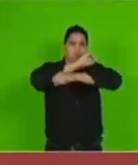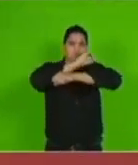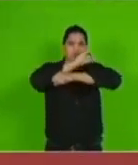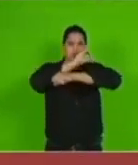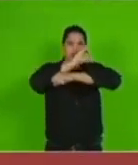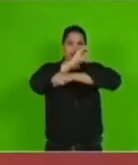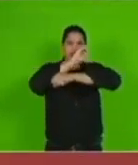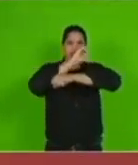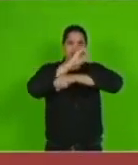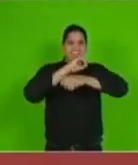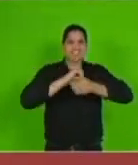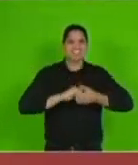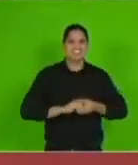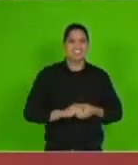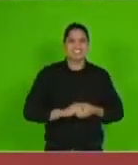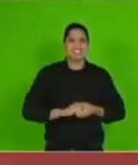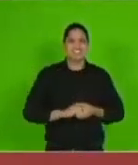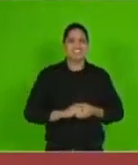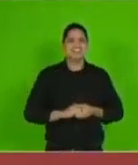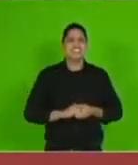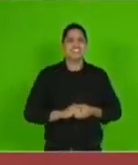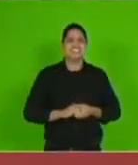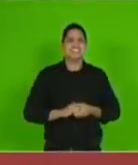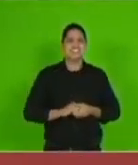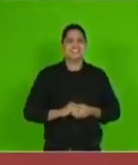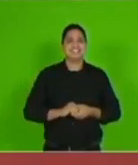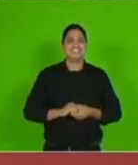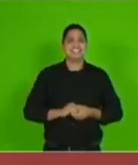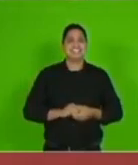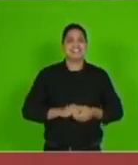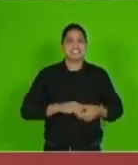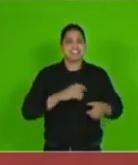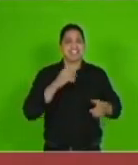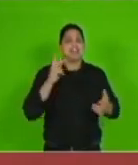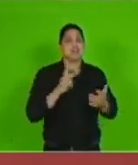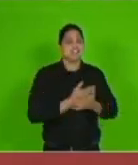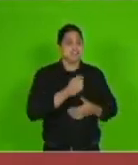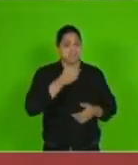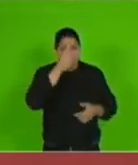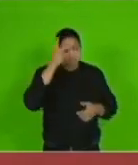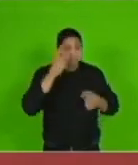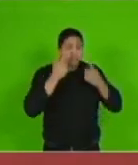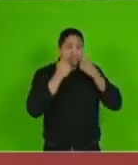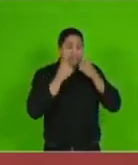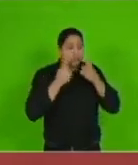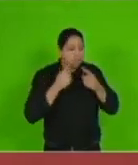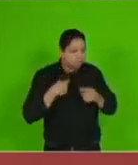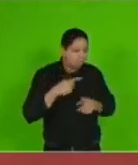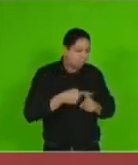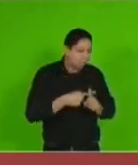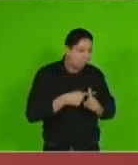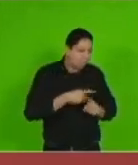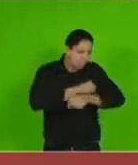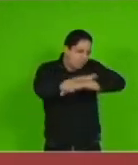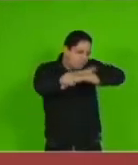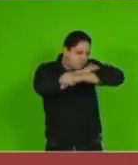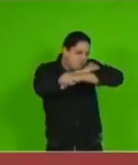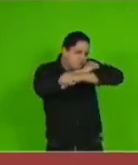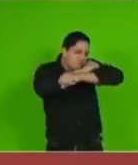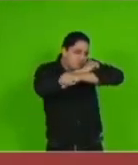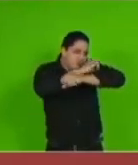O pior é quando você chora e erra a sepultura, né? Agora é a sepultura do outro.